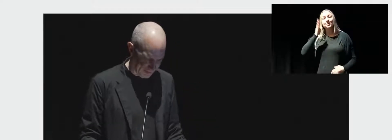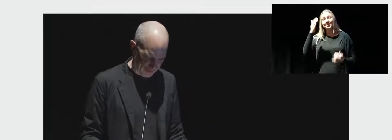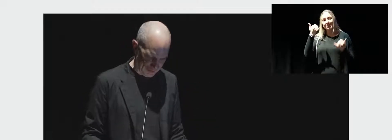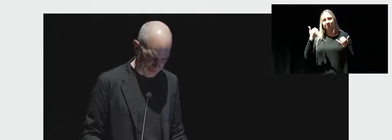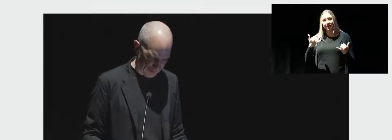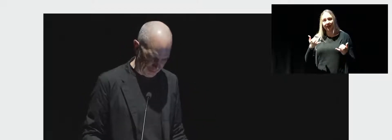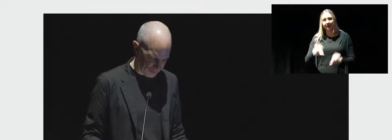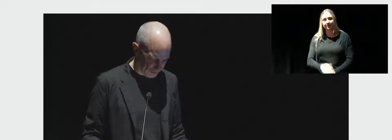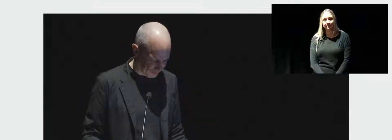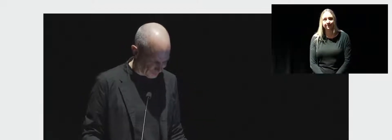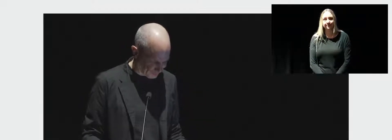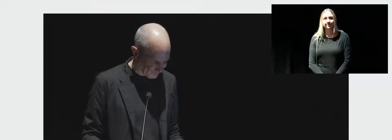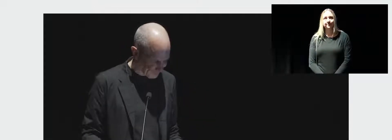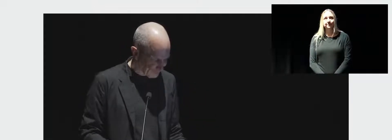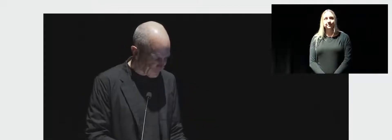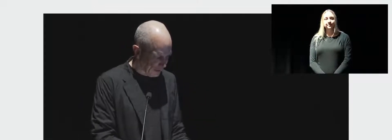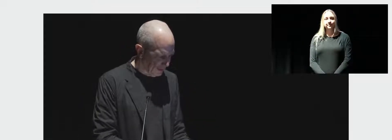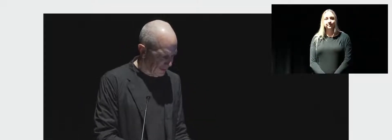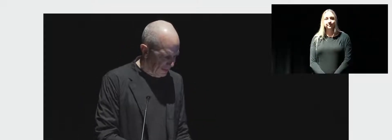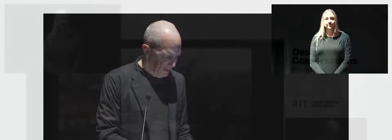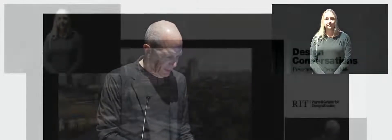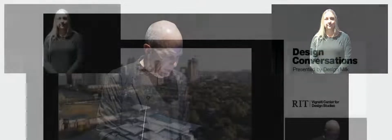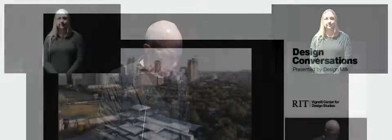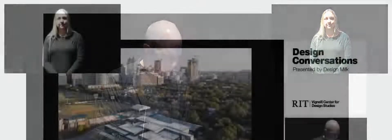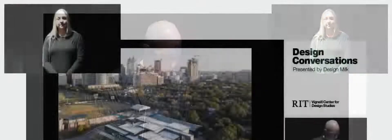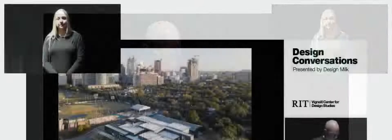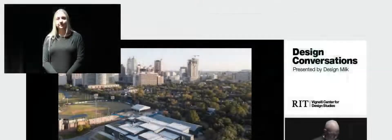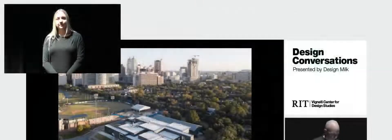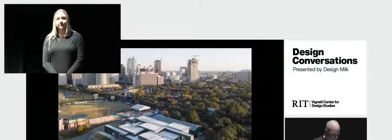I'm done at the end of the lecture.